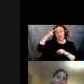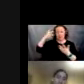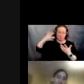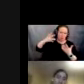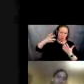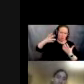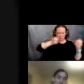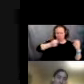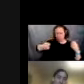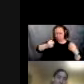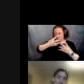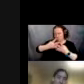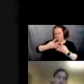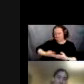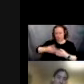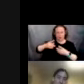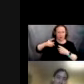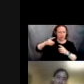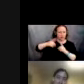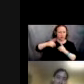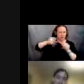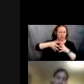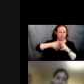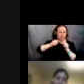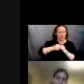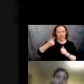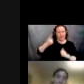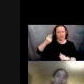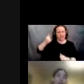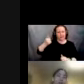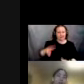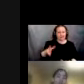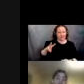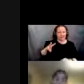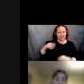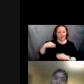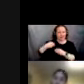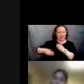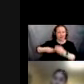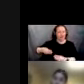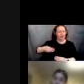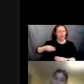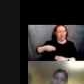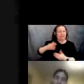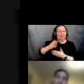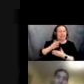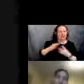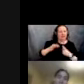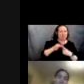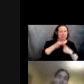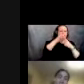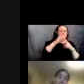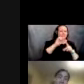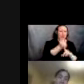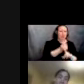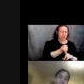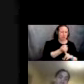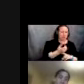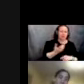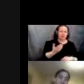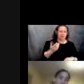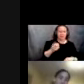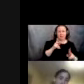Japanese Americans with 1/16th Japanese American heritage, there were some outliers. People who had